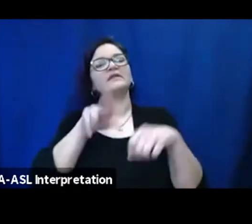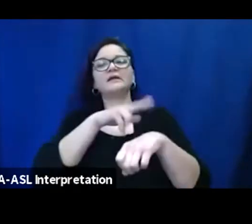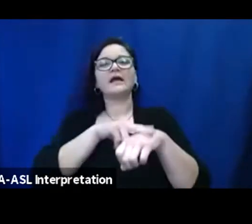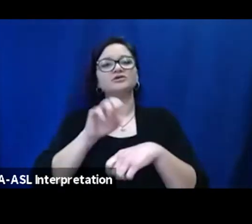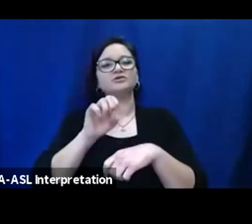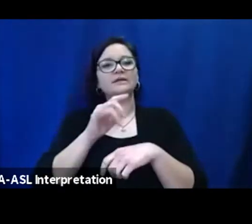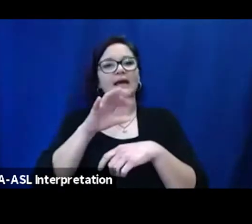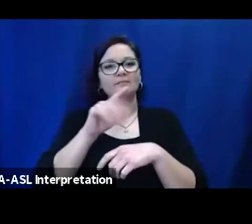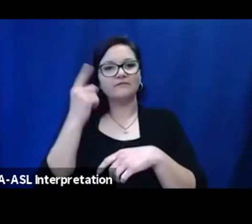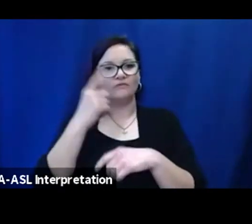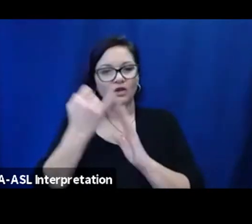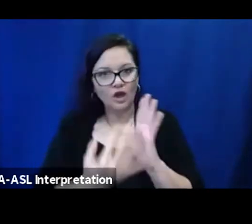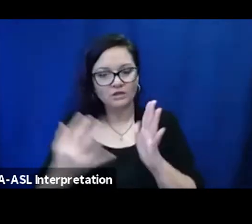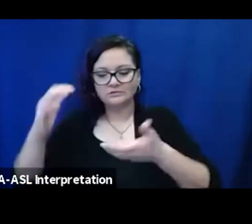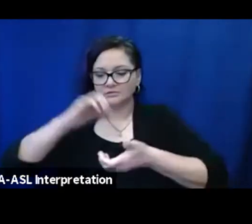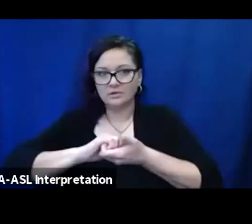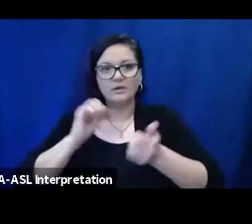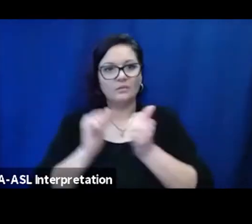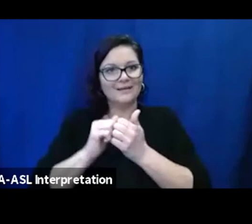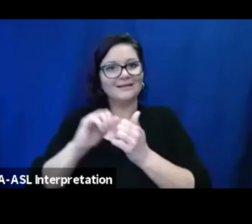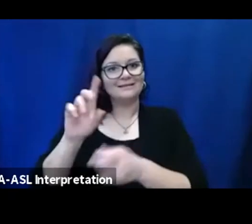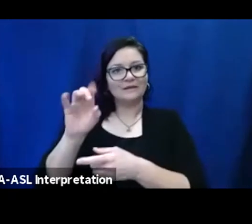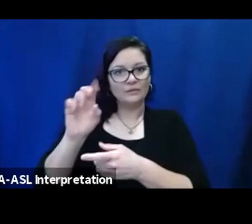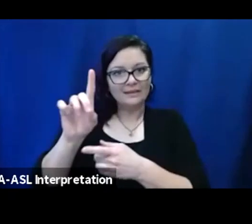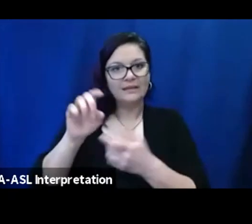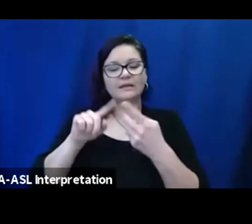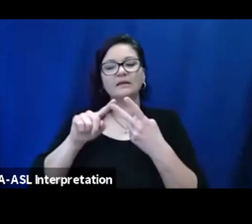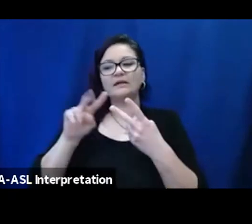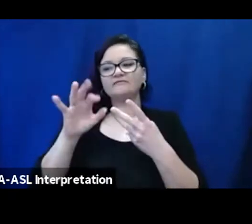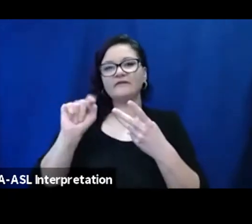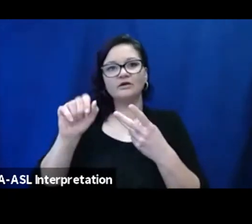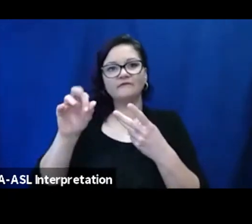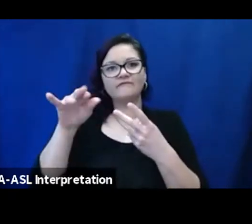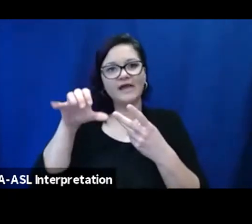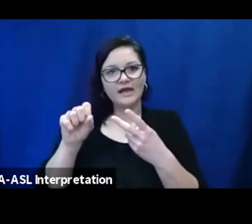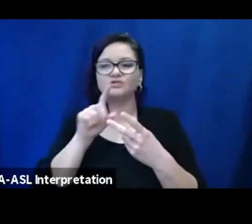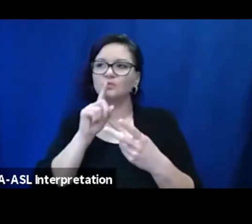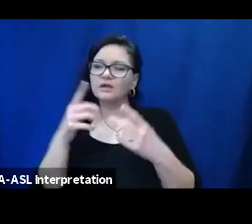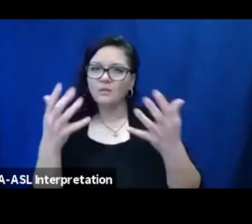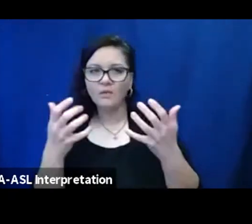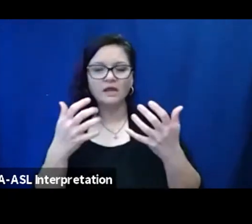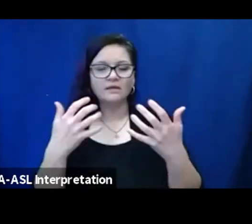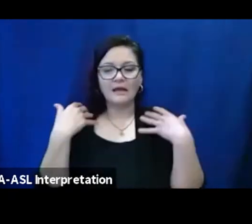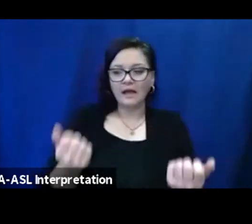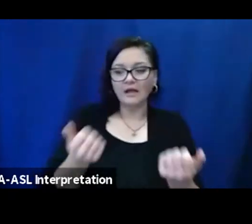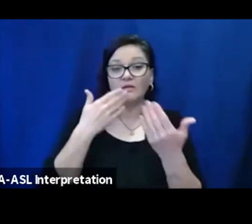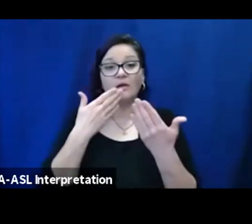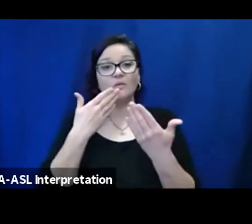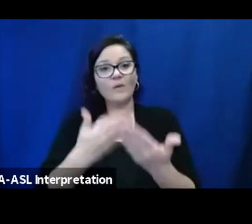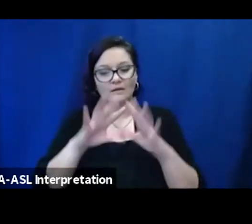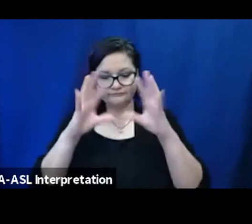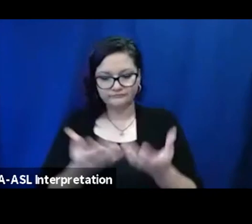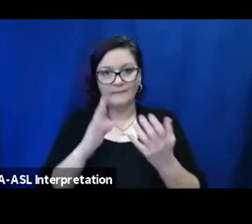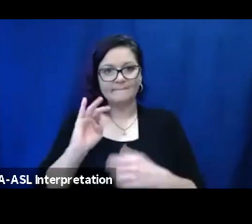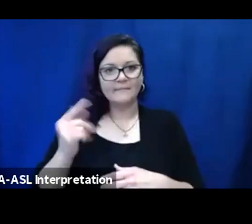in partnership with the U.S. Departments of Defense and Veterans Affairs that seeks to improve the health, well-being, and quality of life for military